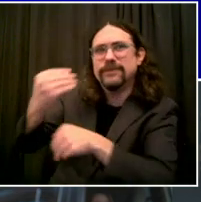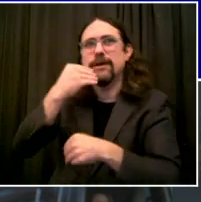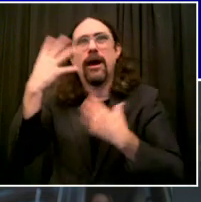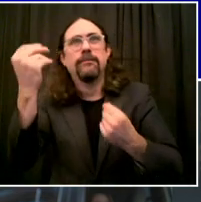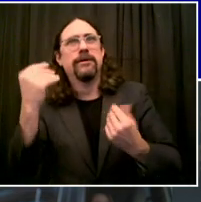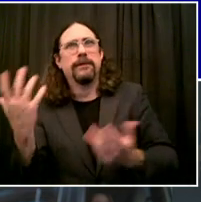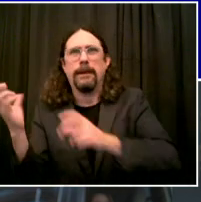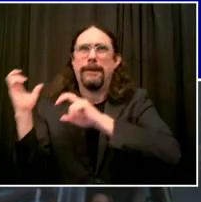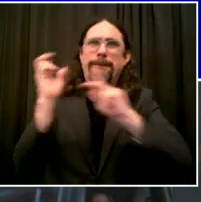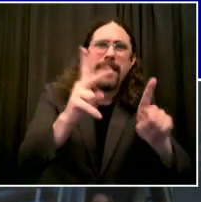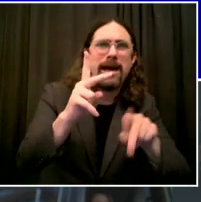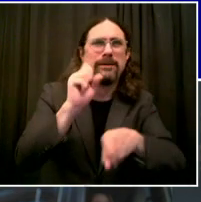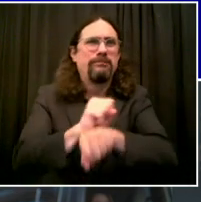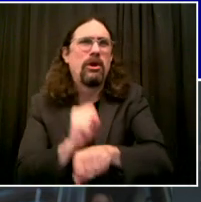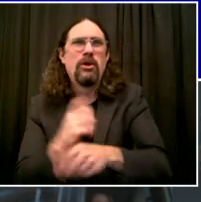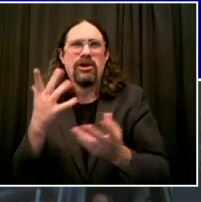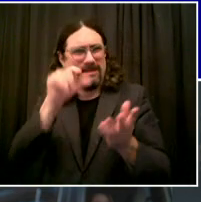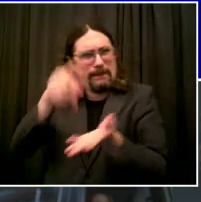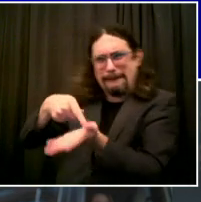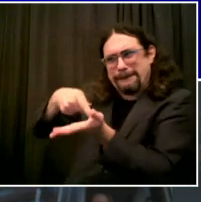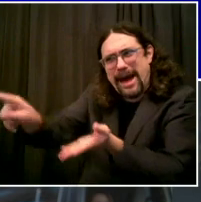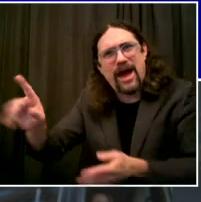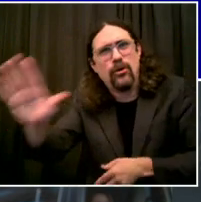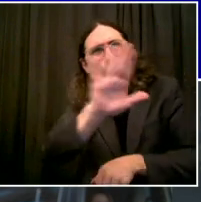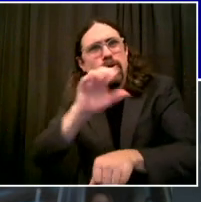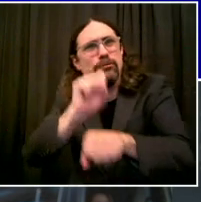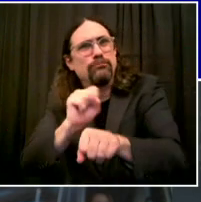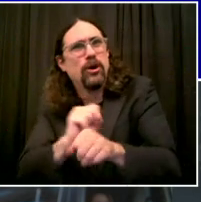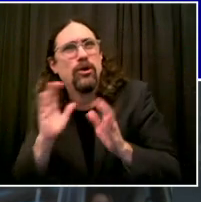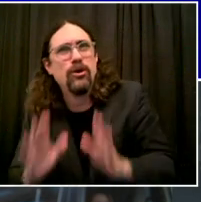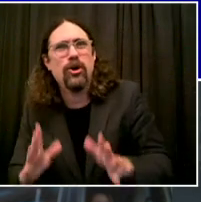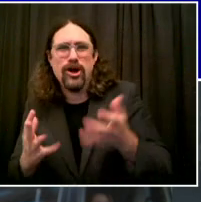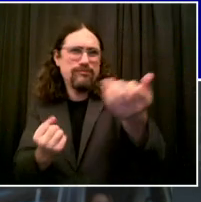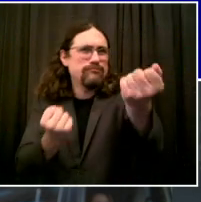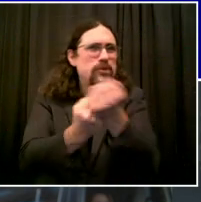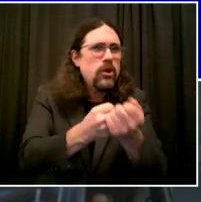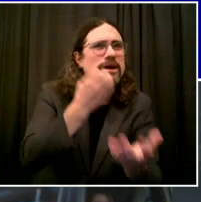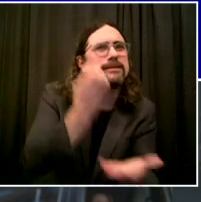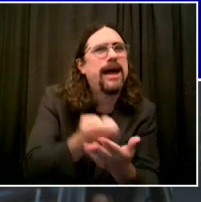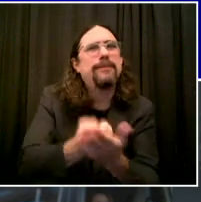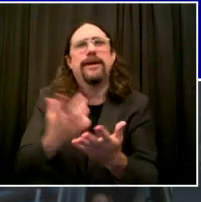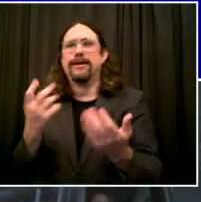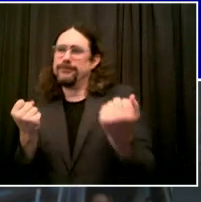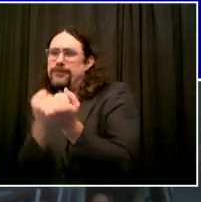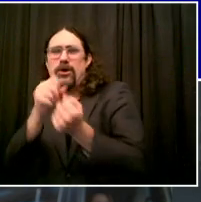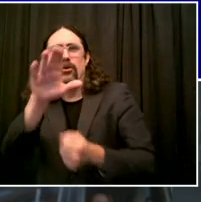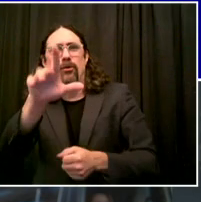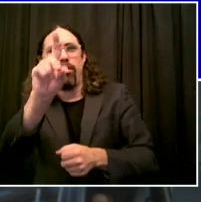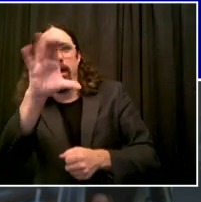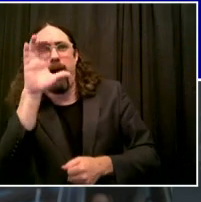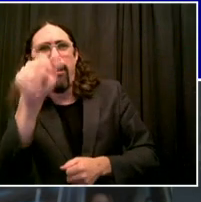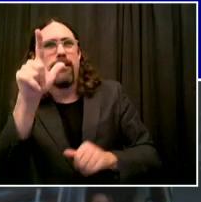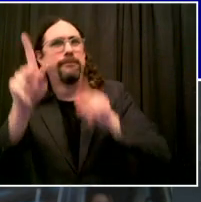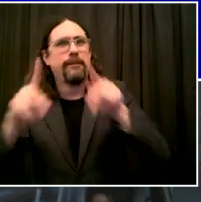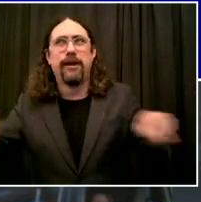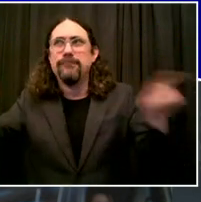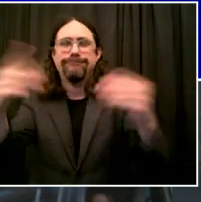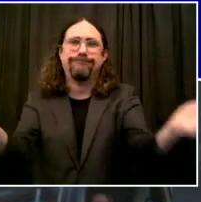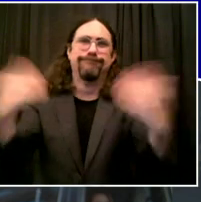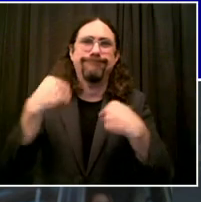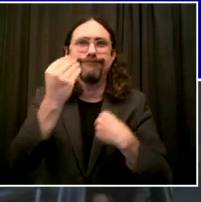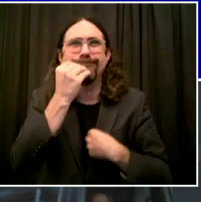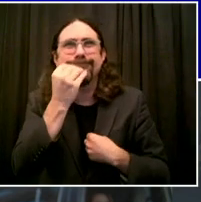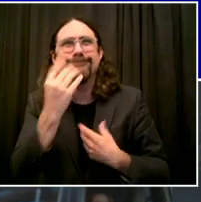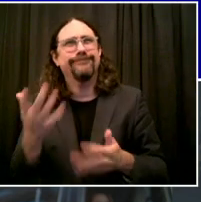to be so much better for them. We also know that people are finally going to get to do a lot of things we've been waiting for. Some of us have been waiting for a haircut